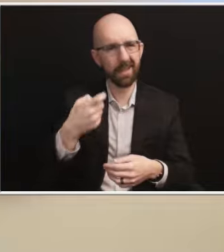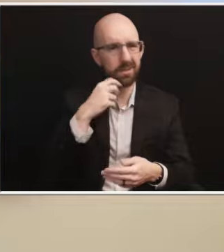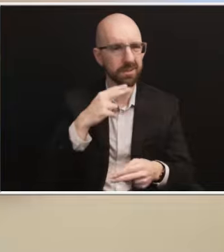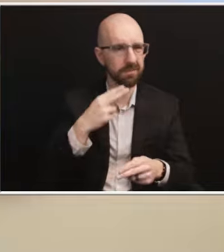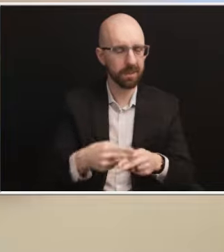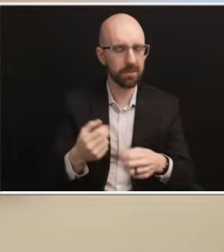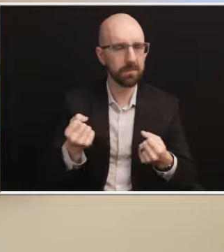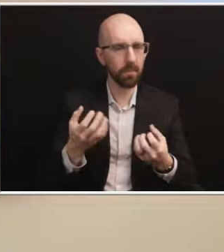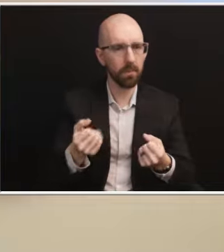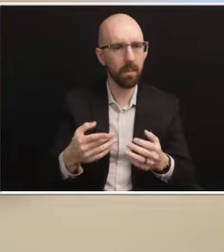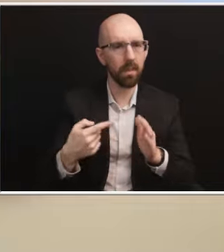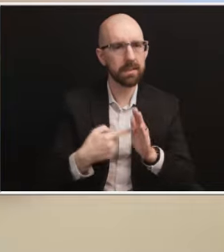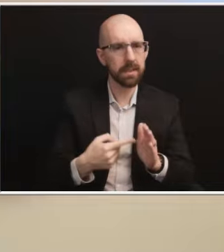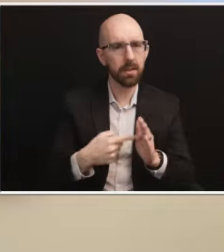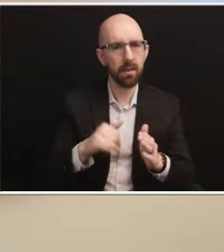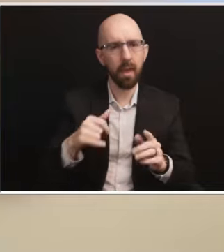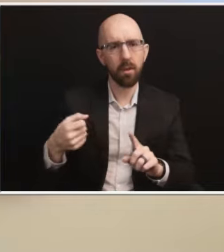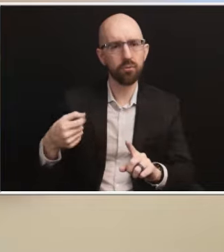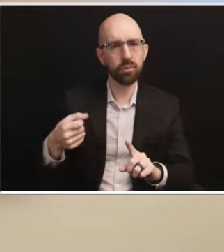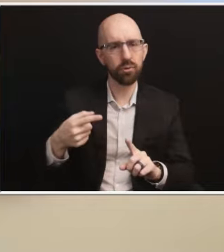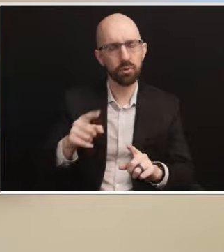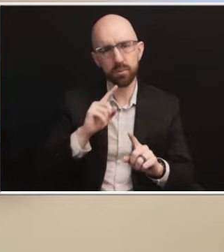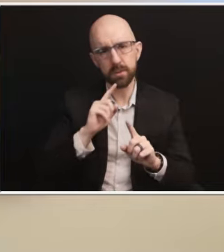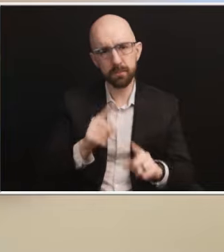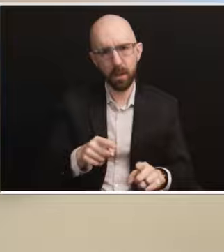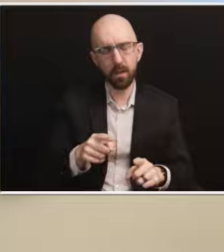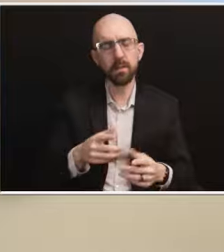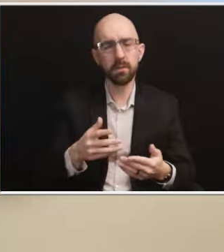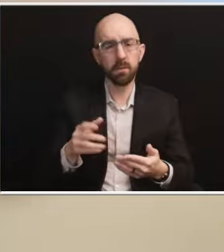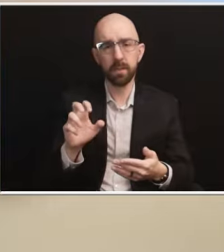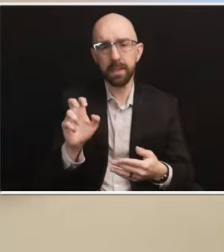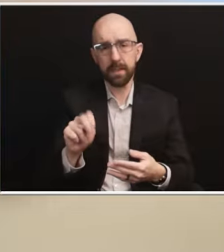multiple signals that trigger a response, or even